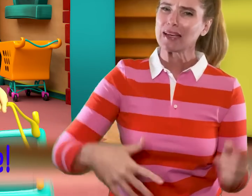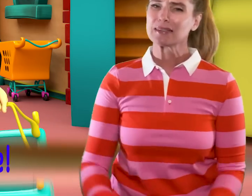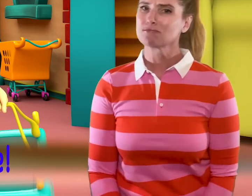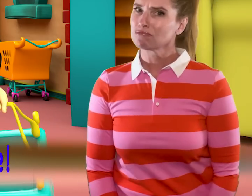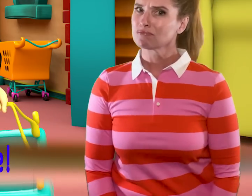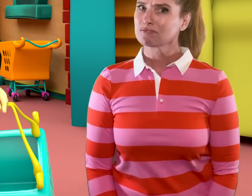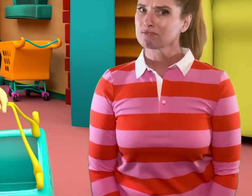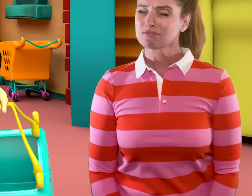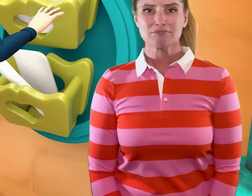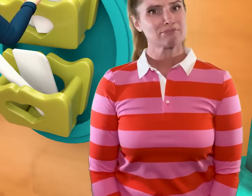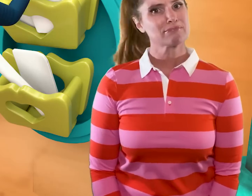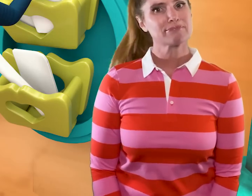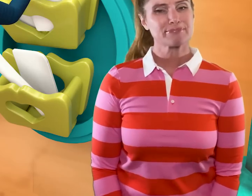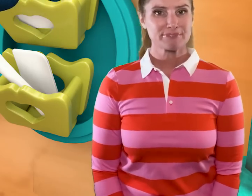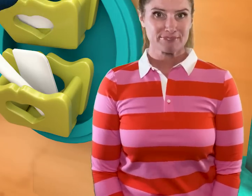late late